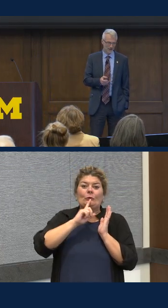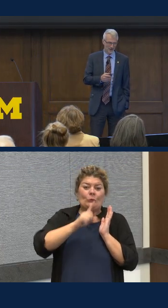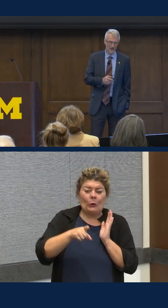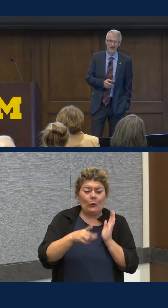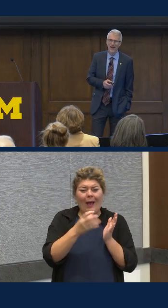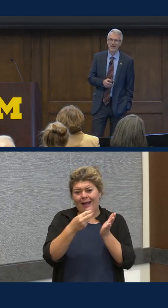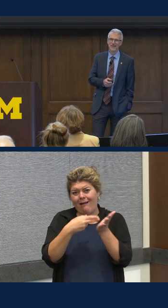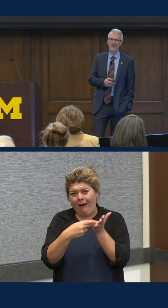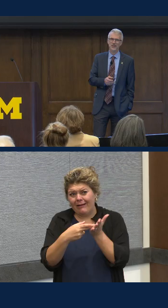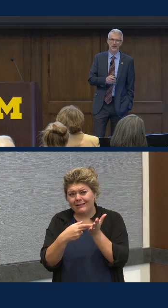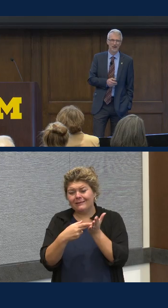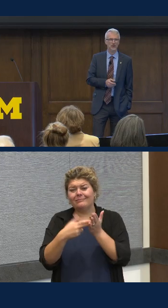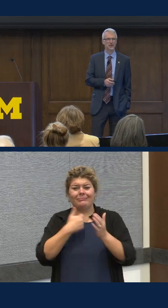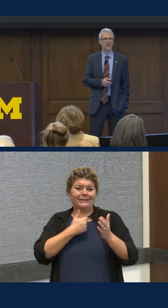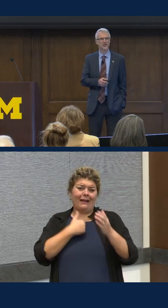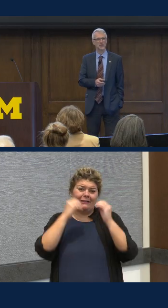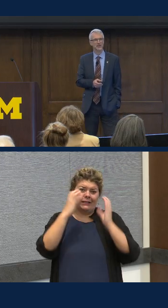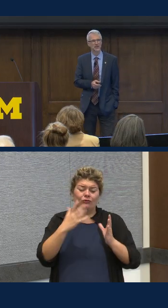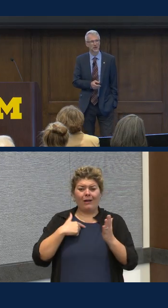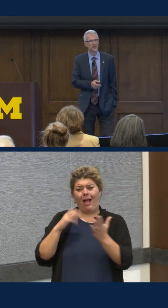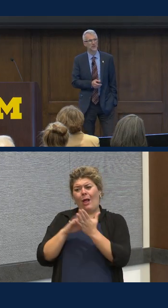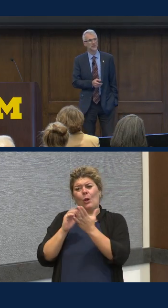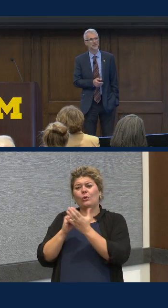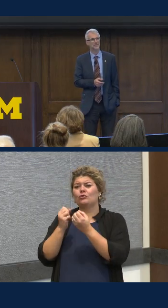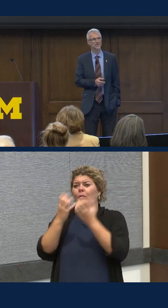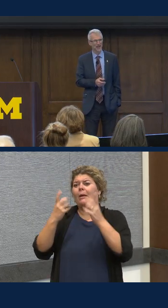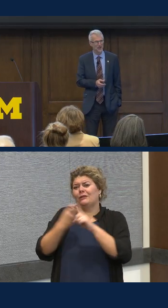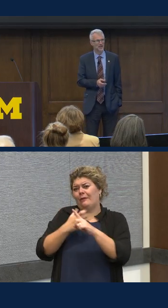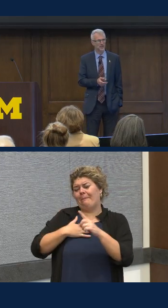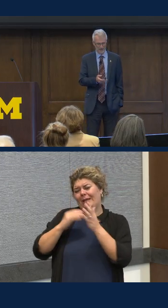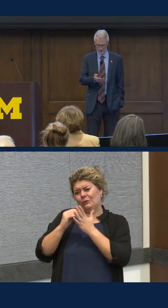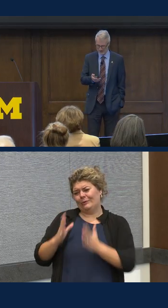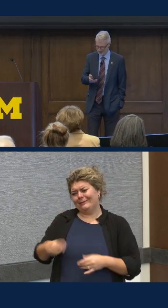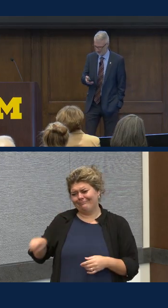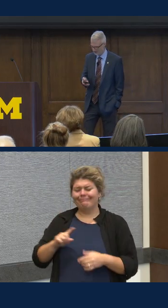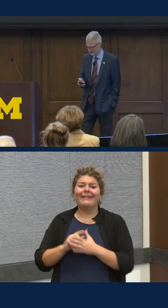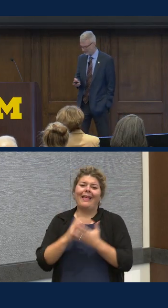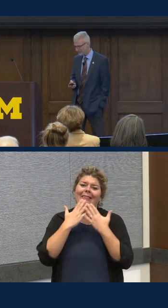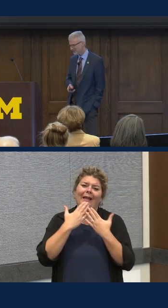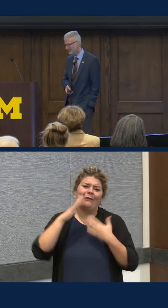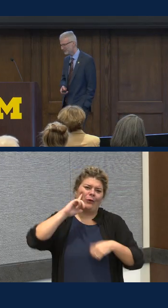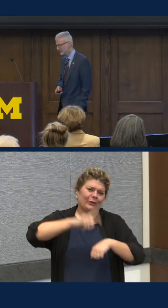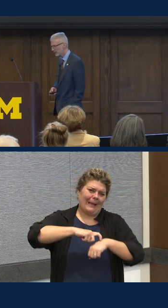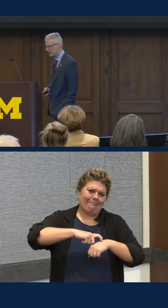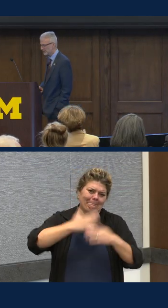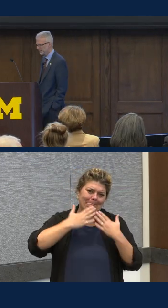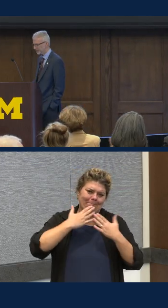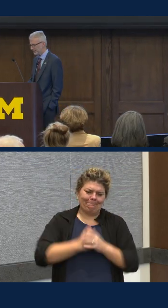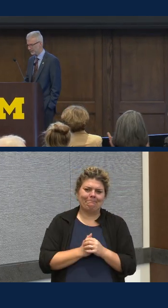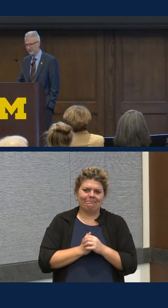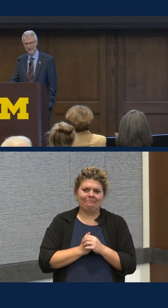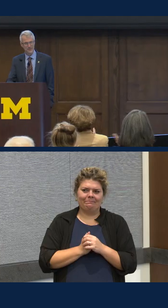honest that as a teacher I have learned so much from my pupils. Thank you very much for your attention.